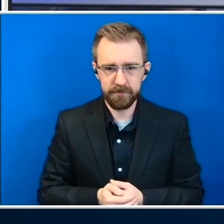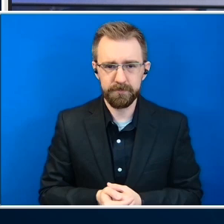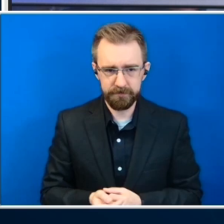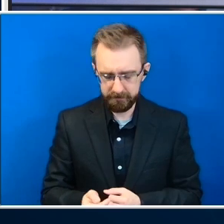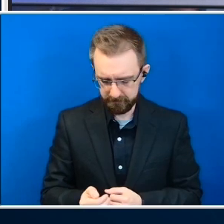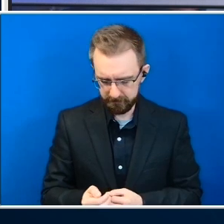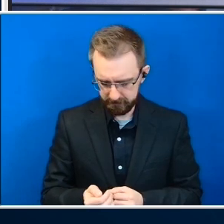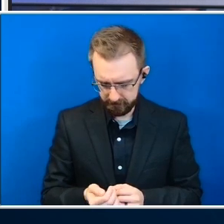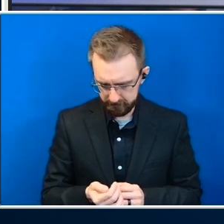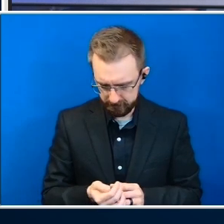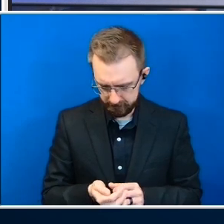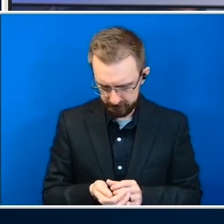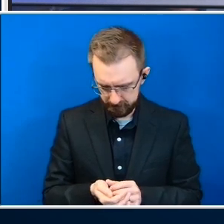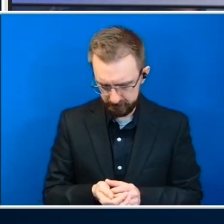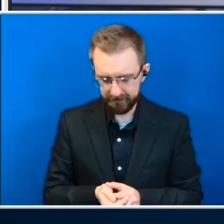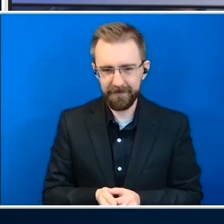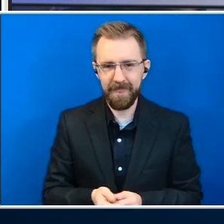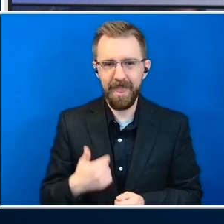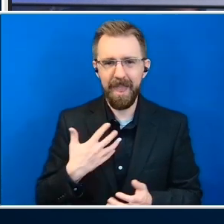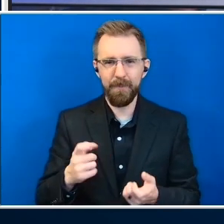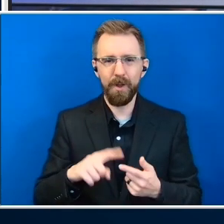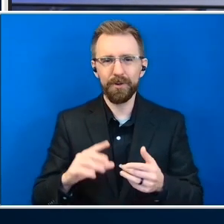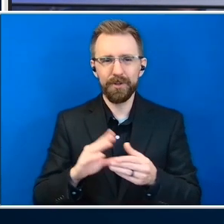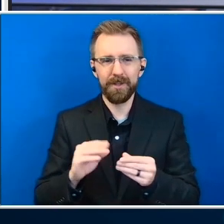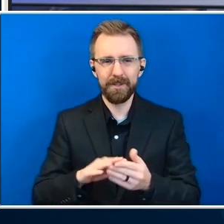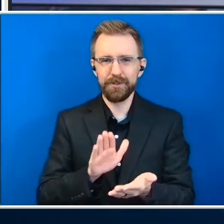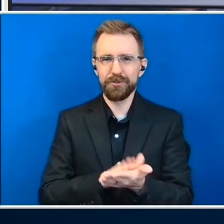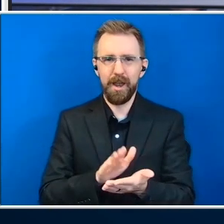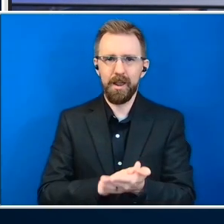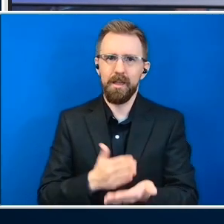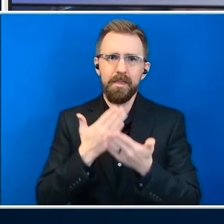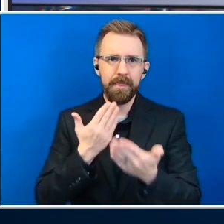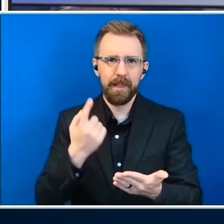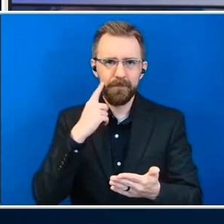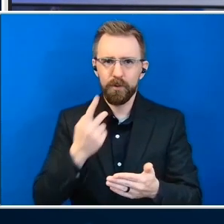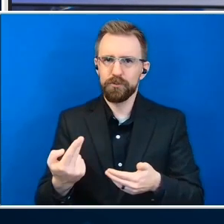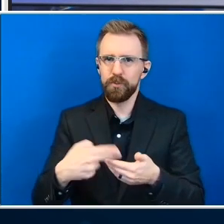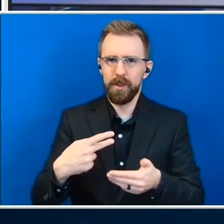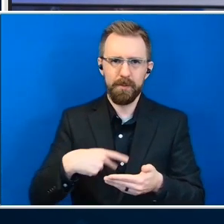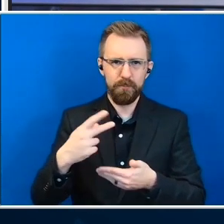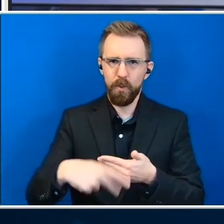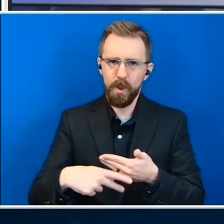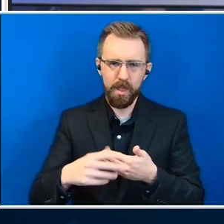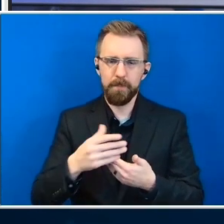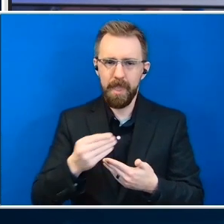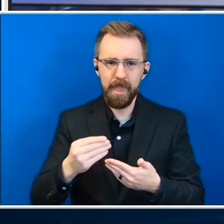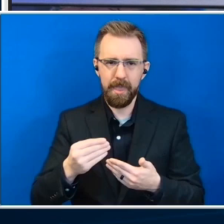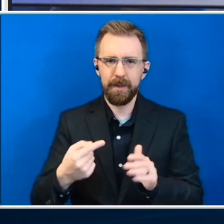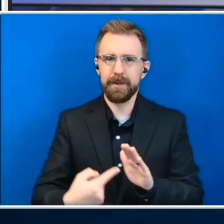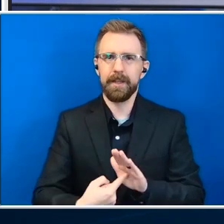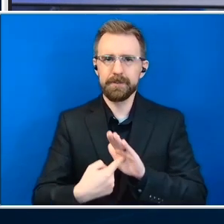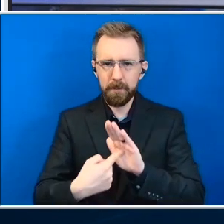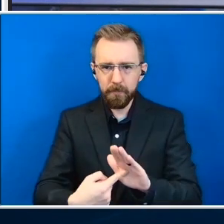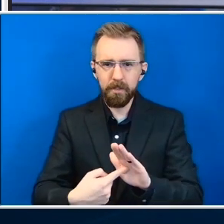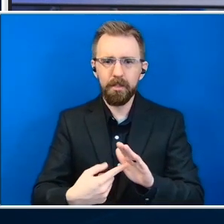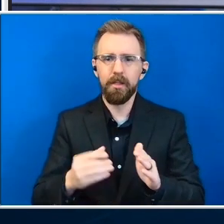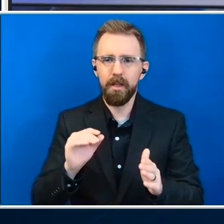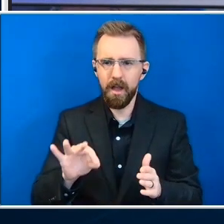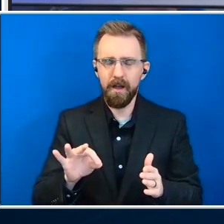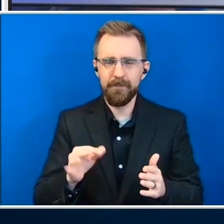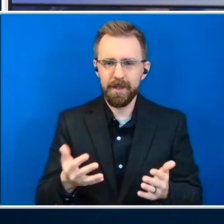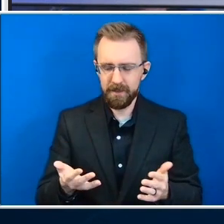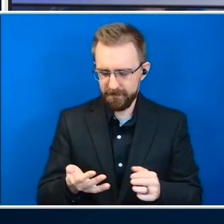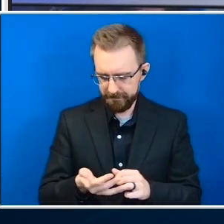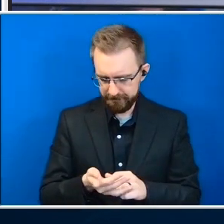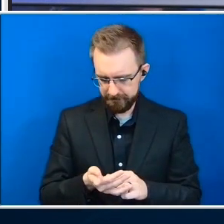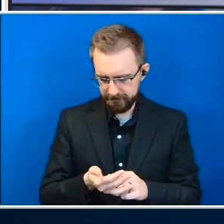And Carlos, I just want to say a big shout out. Thank you for being on this program and being an example of what it means to be a